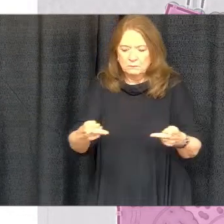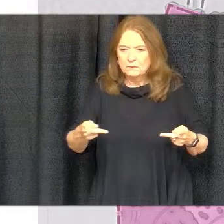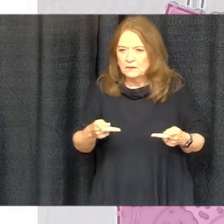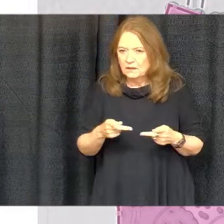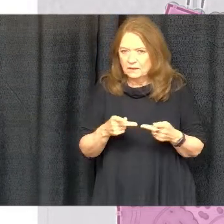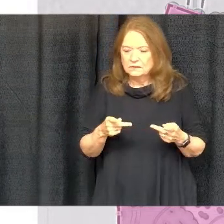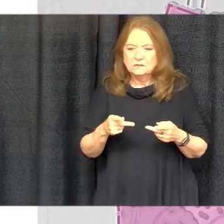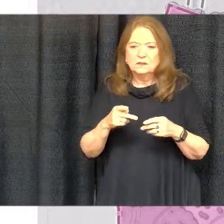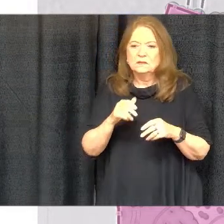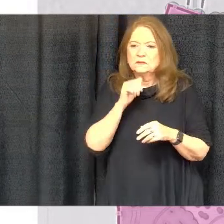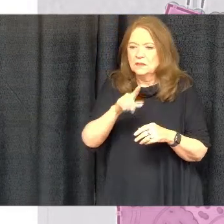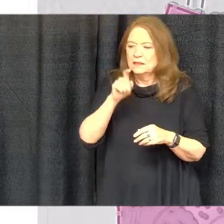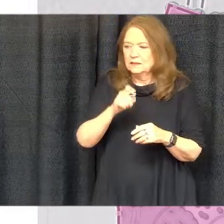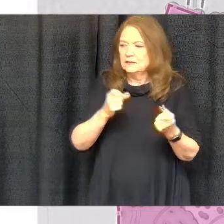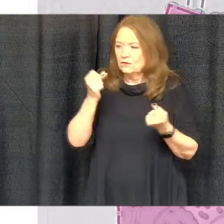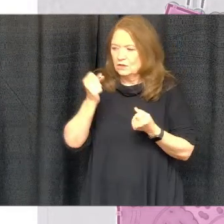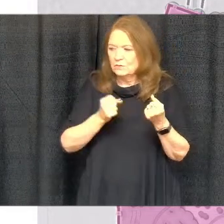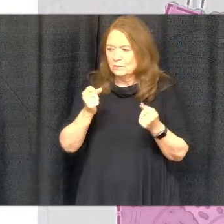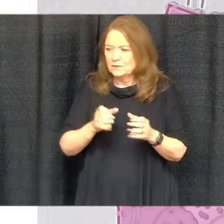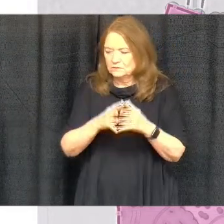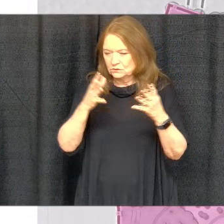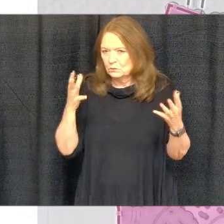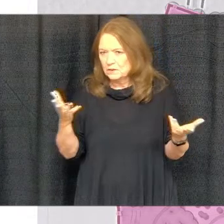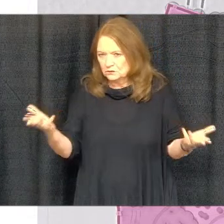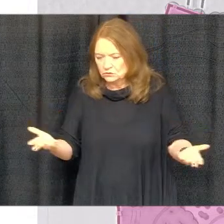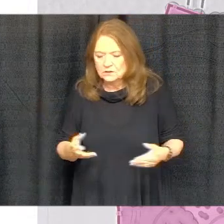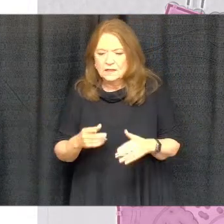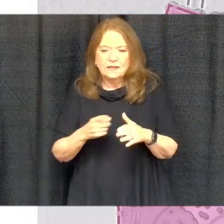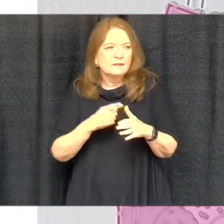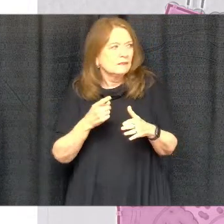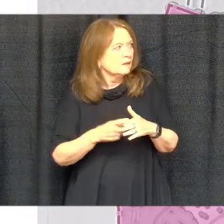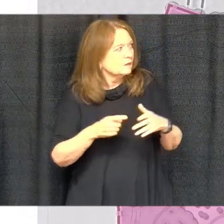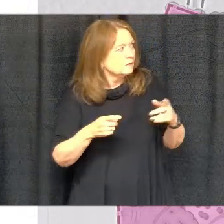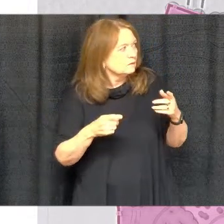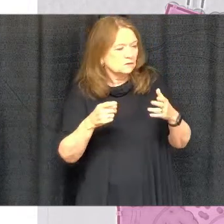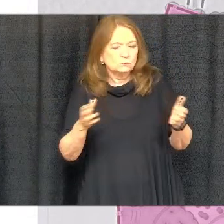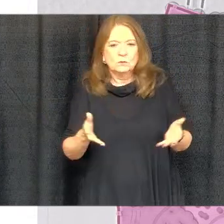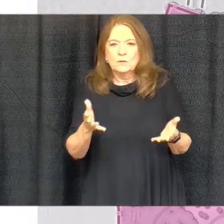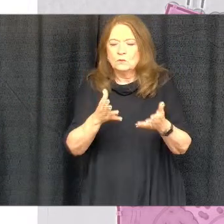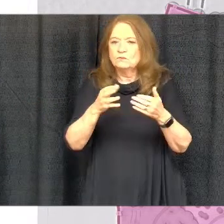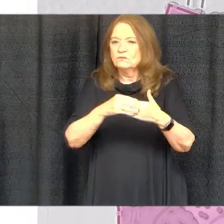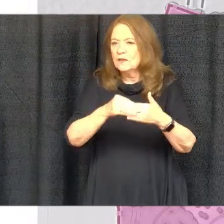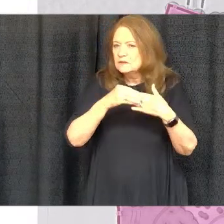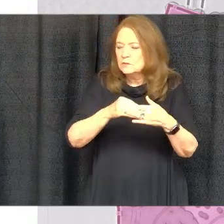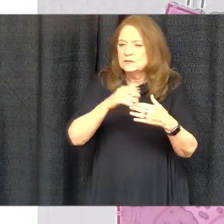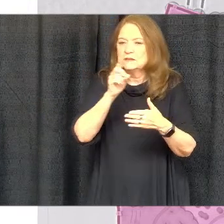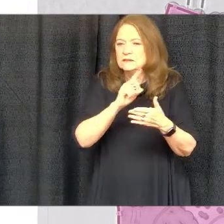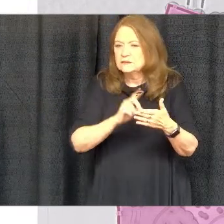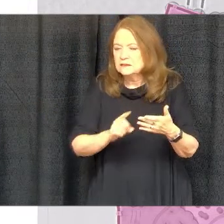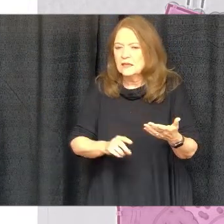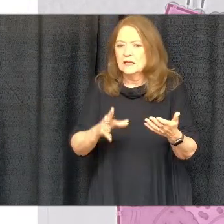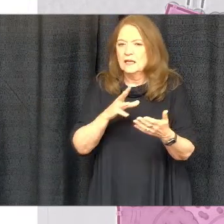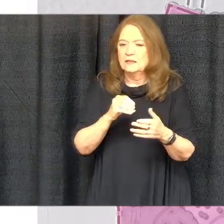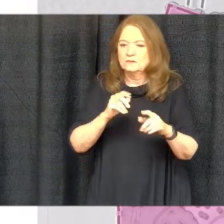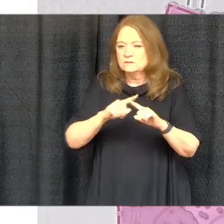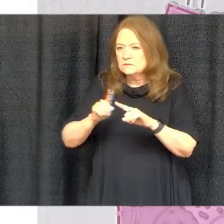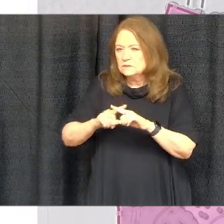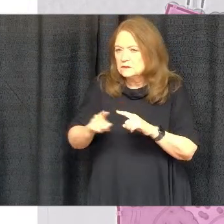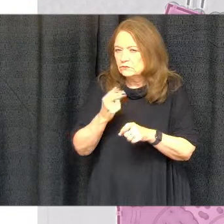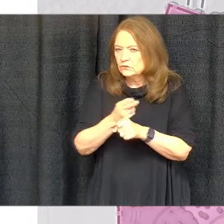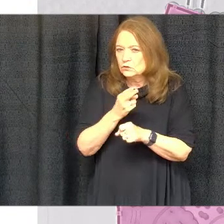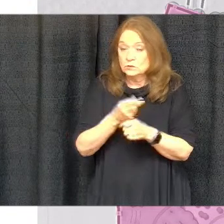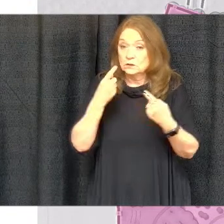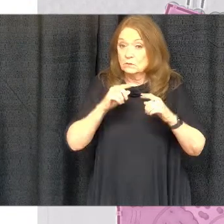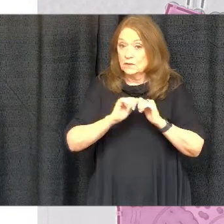dependent. The mixed-use PUD is intended to promote flexibility in design and diversification of complementary uses. This is accomplished